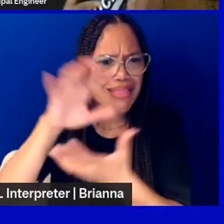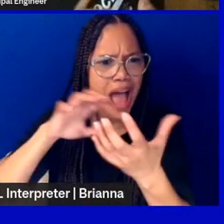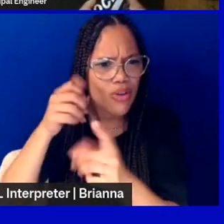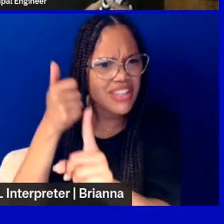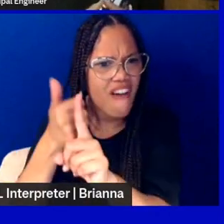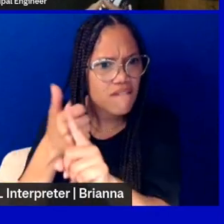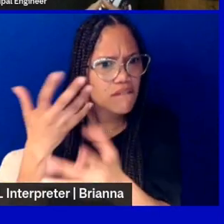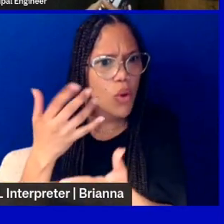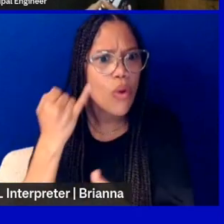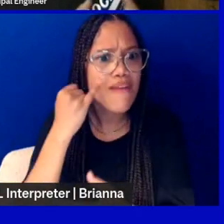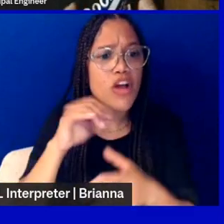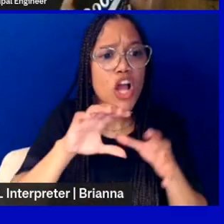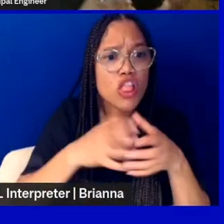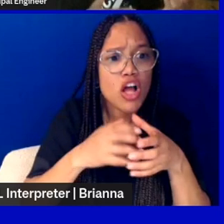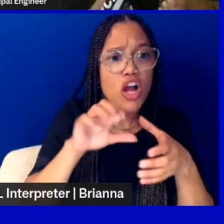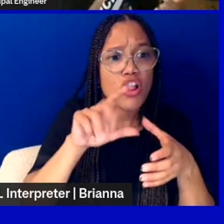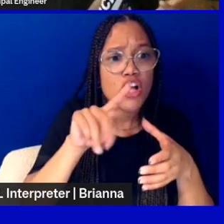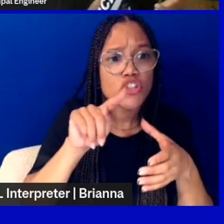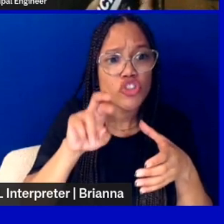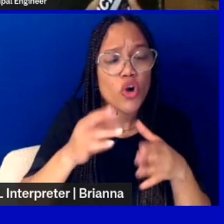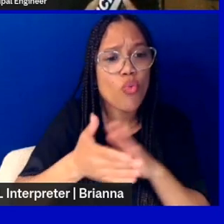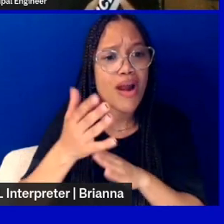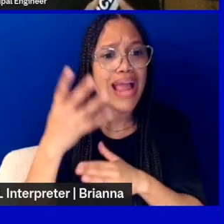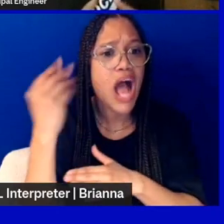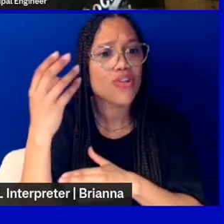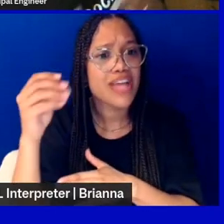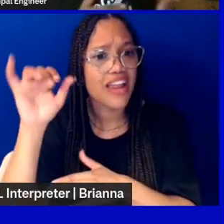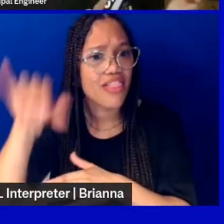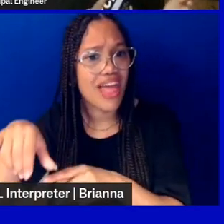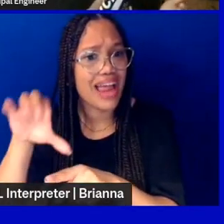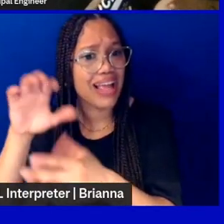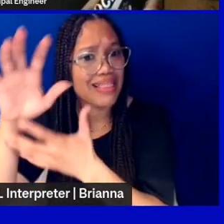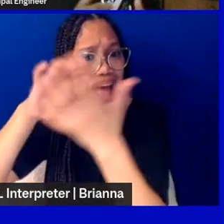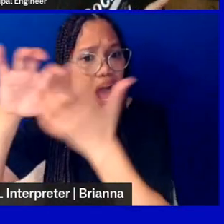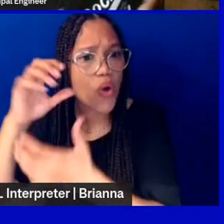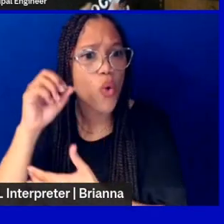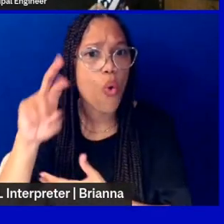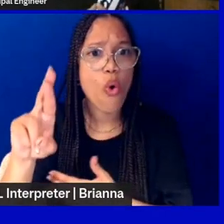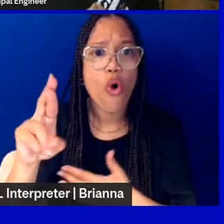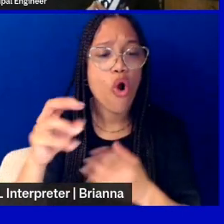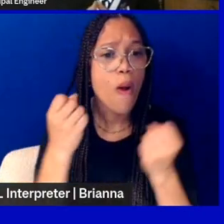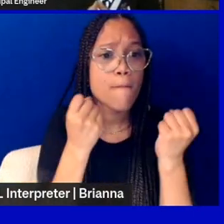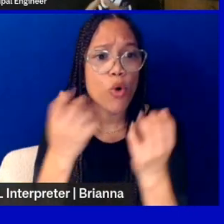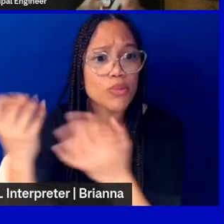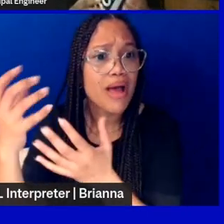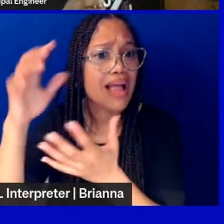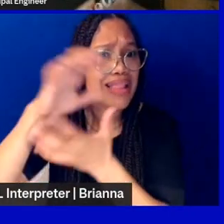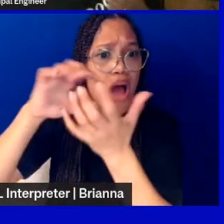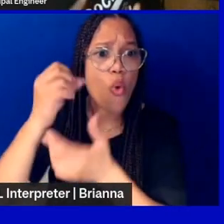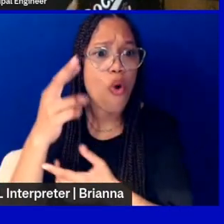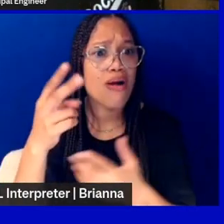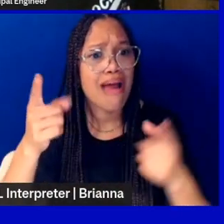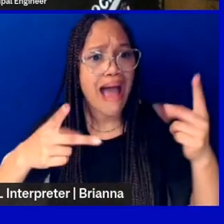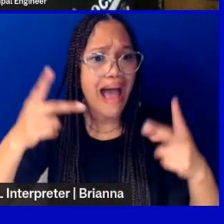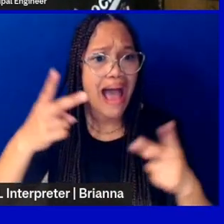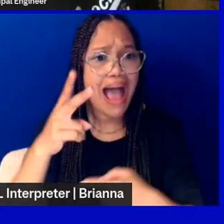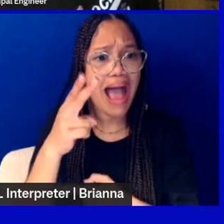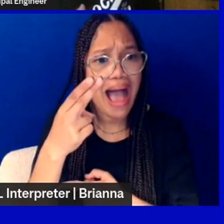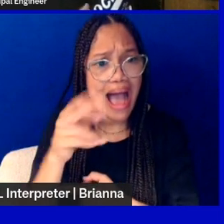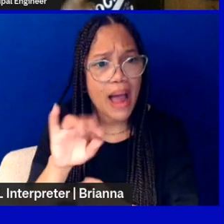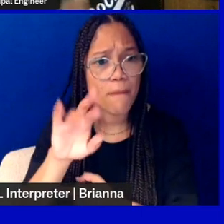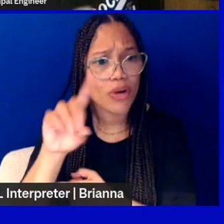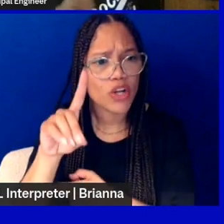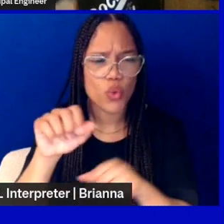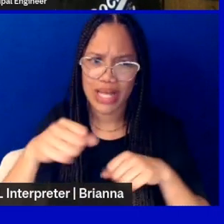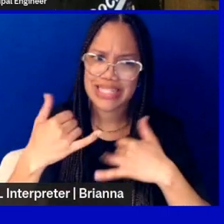if the cluster itself is running outside the purview of the AWS cloud, or if it is in multi-cloud, or it is a hybrid cloud, right? You can still make use of this